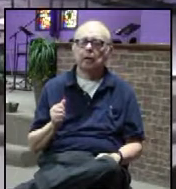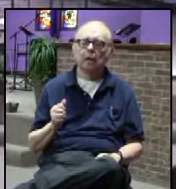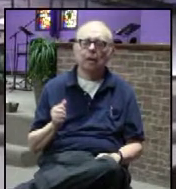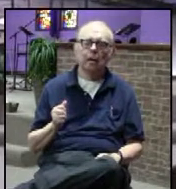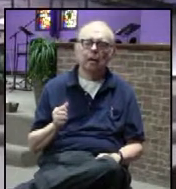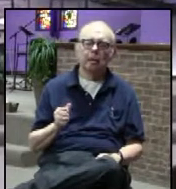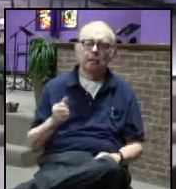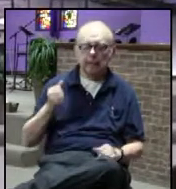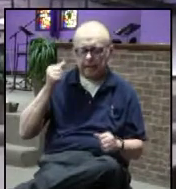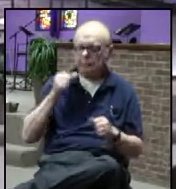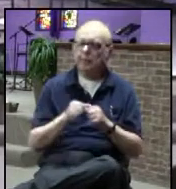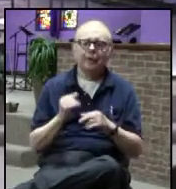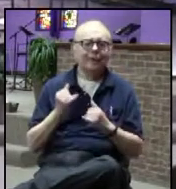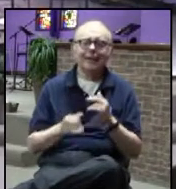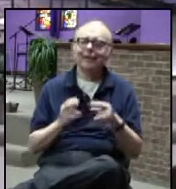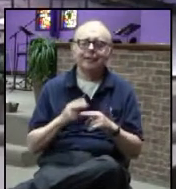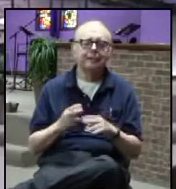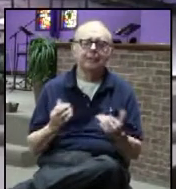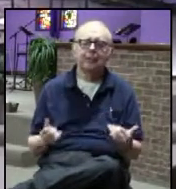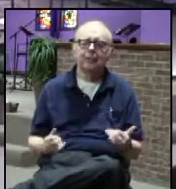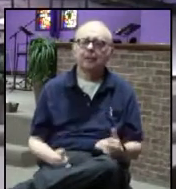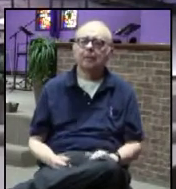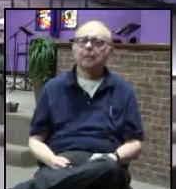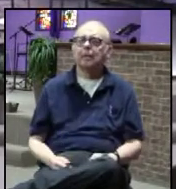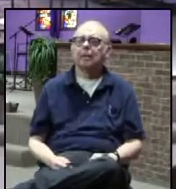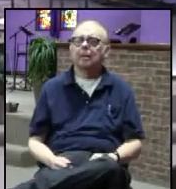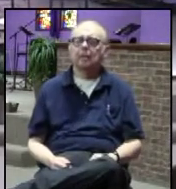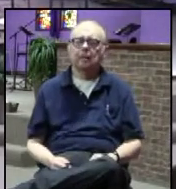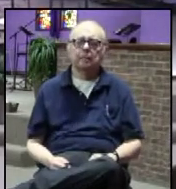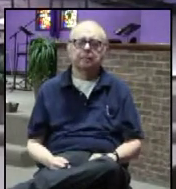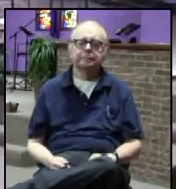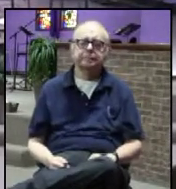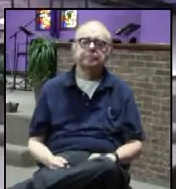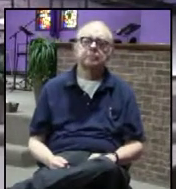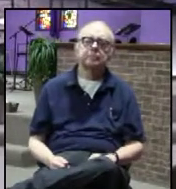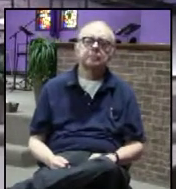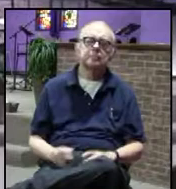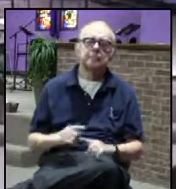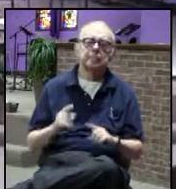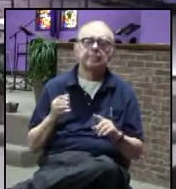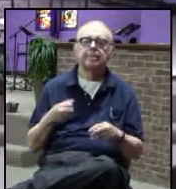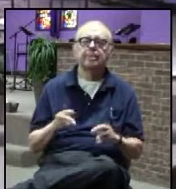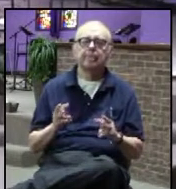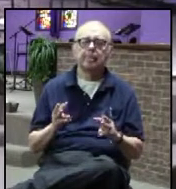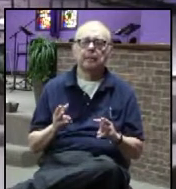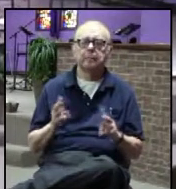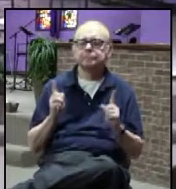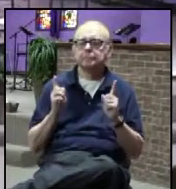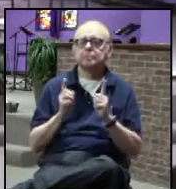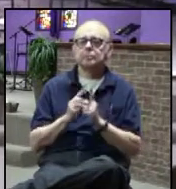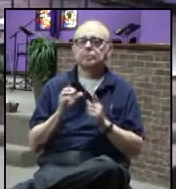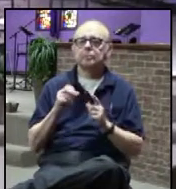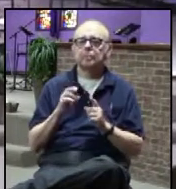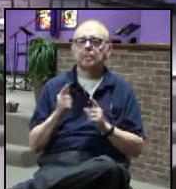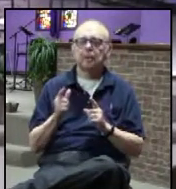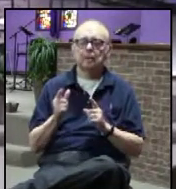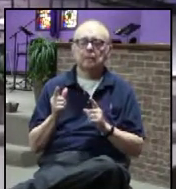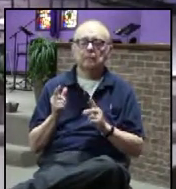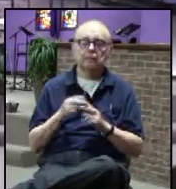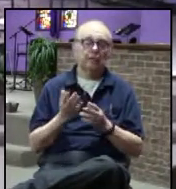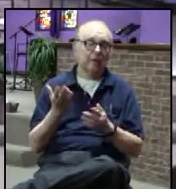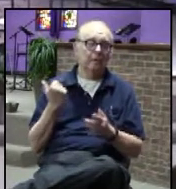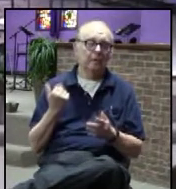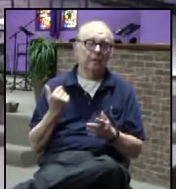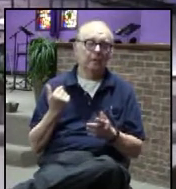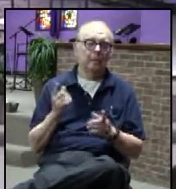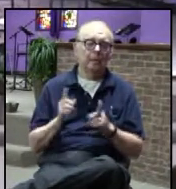I forget her last name now. I want to say Lawson, but I'm not sure. But anyway, I met Carla a while back,